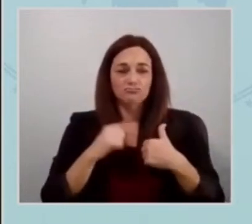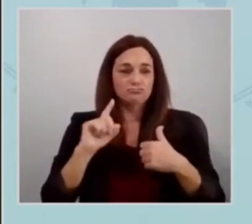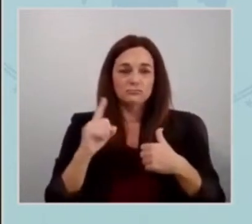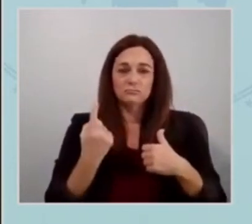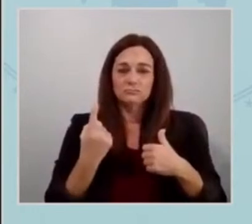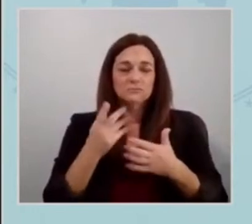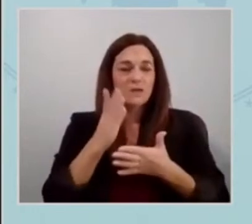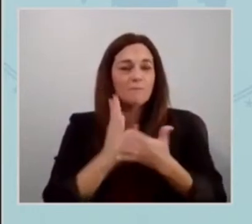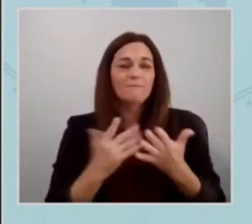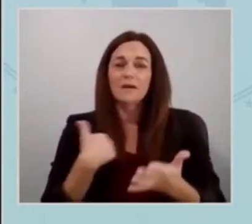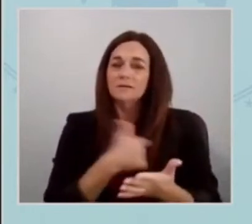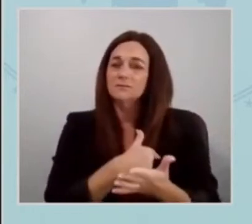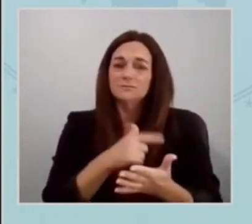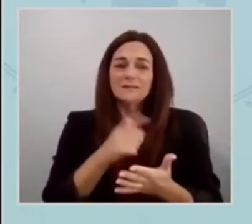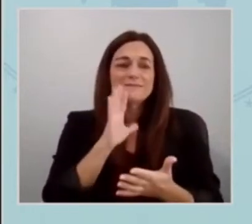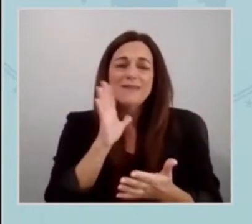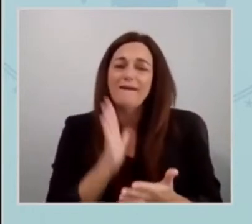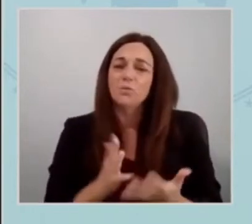mean,